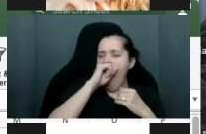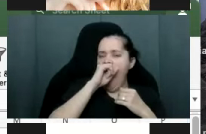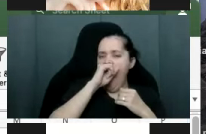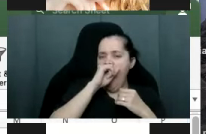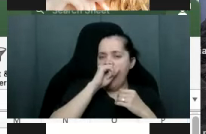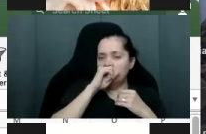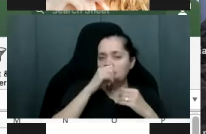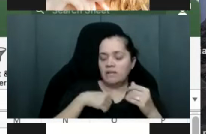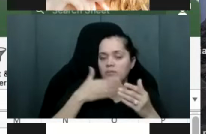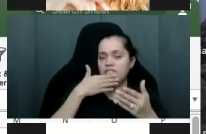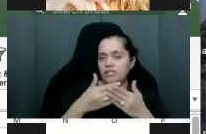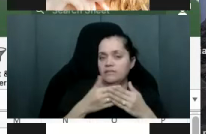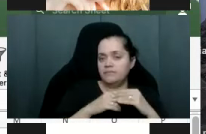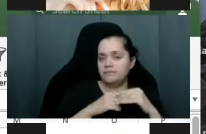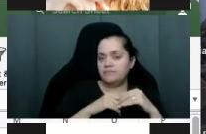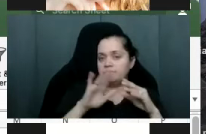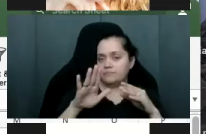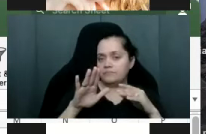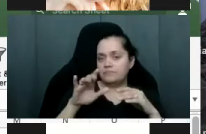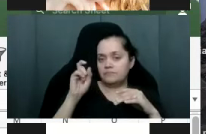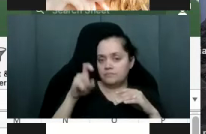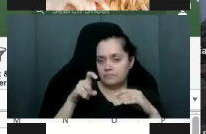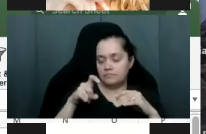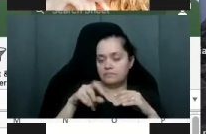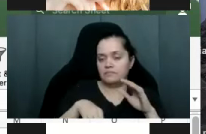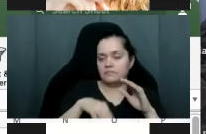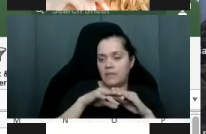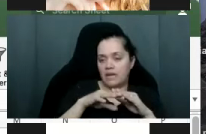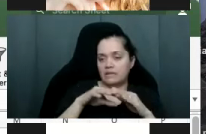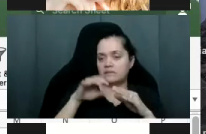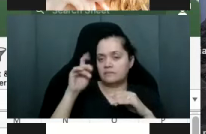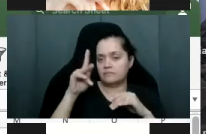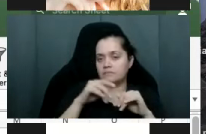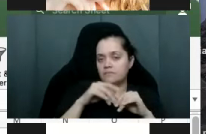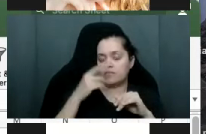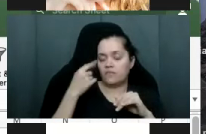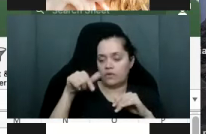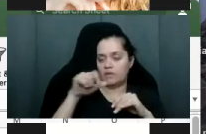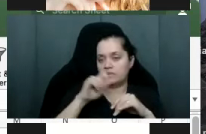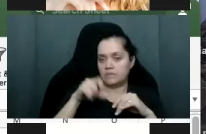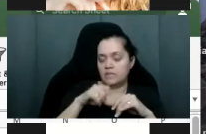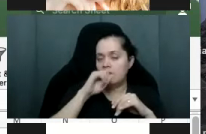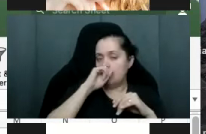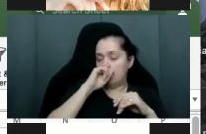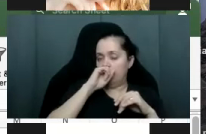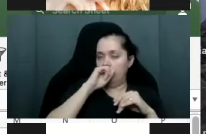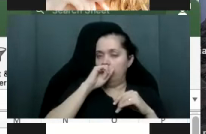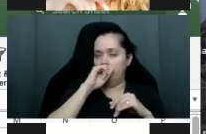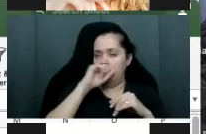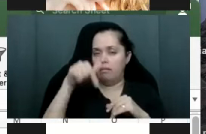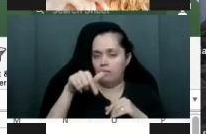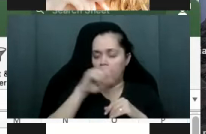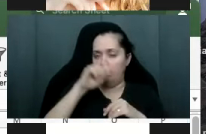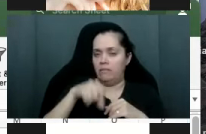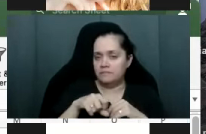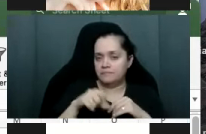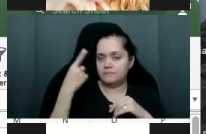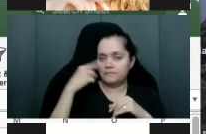ideal. You would definitely hit the maximum for the semester. In fact, for the semester, if you